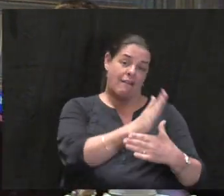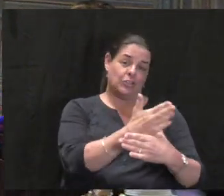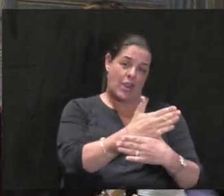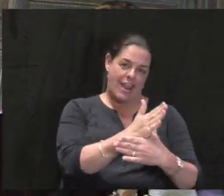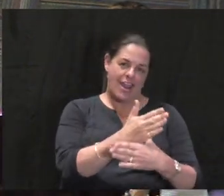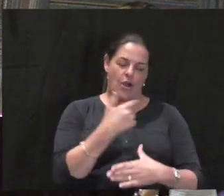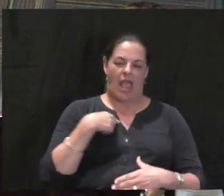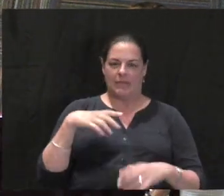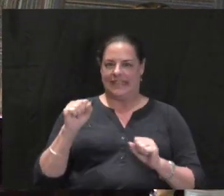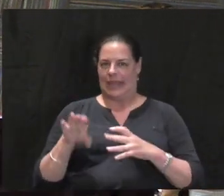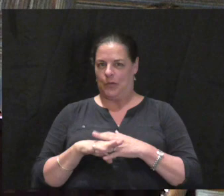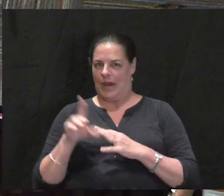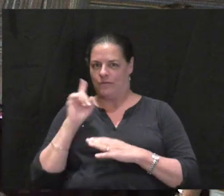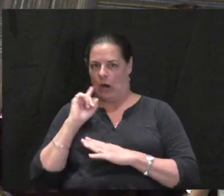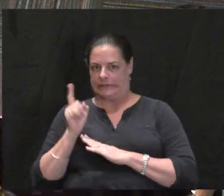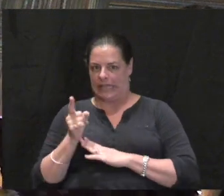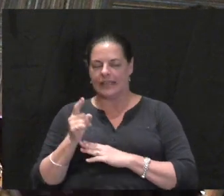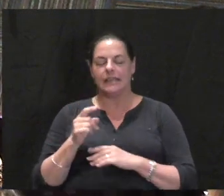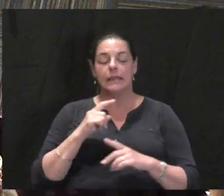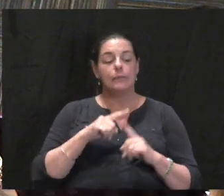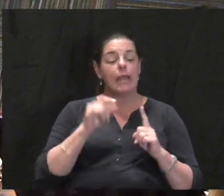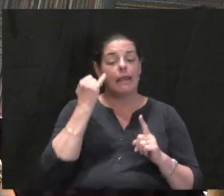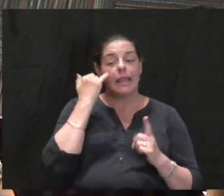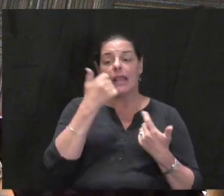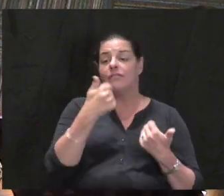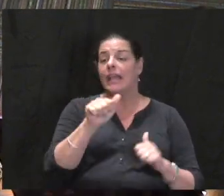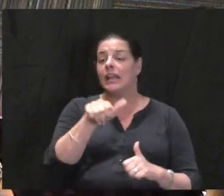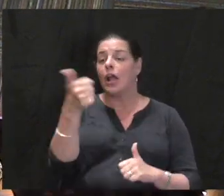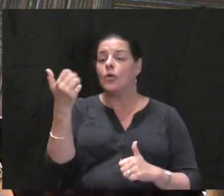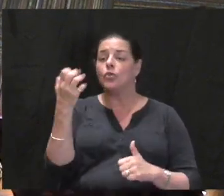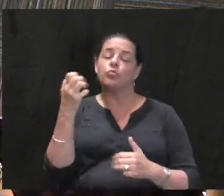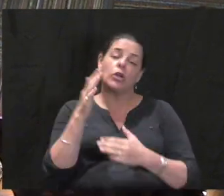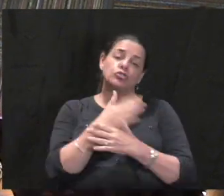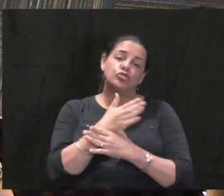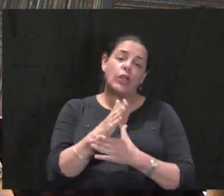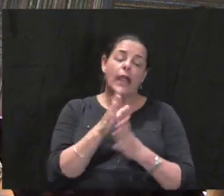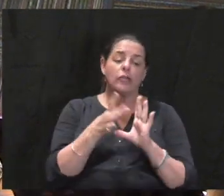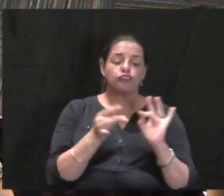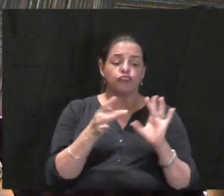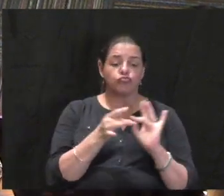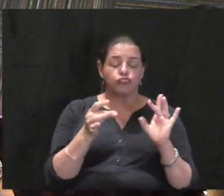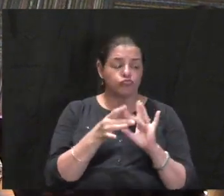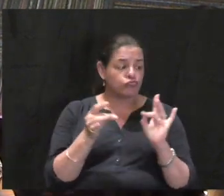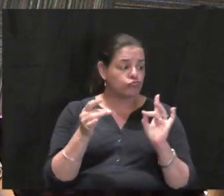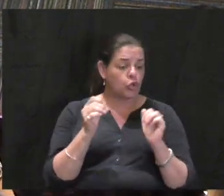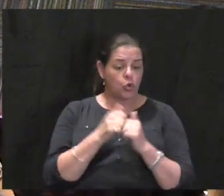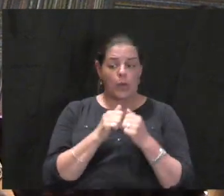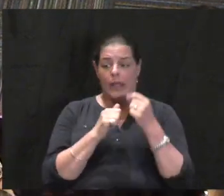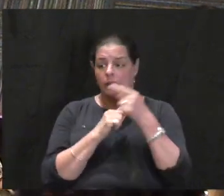are definitely, and the superintendent, they would definitely like to hear, I'm sure, your experience with our office.